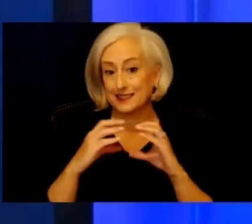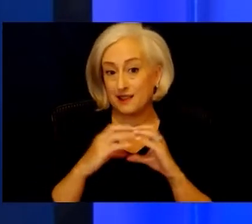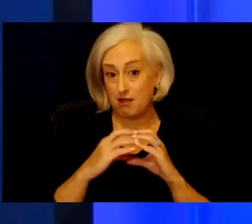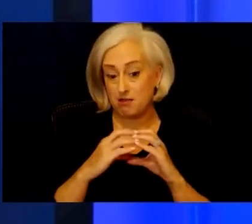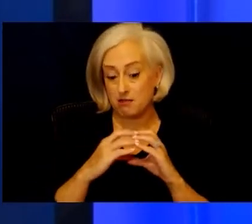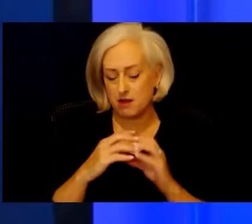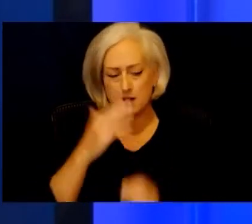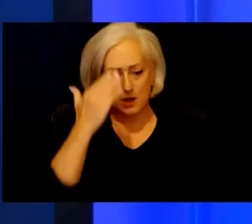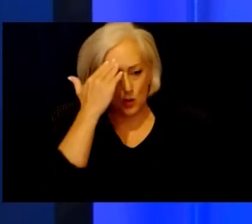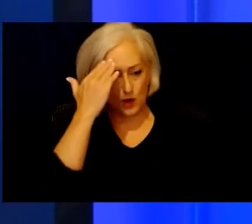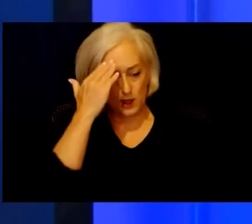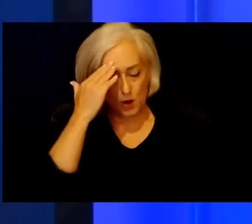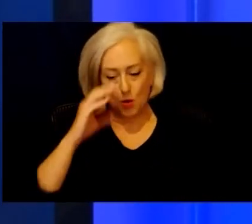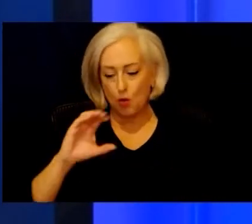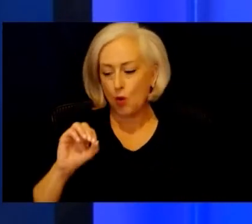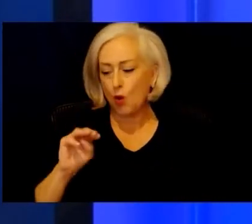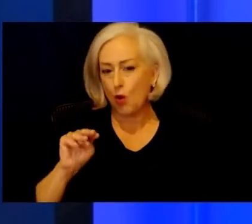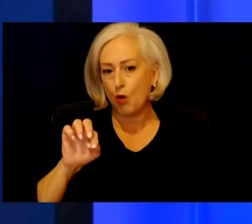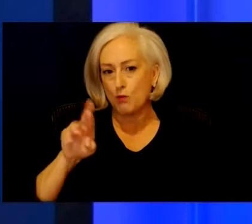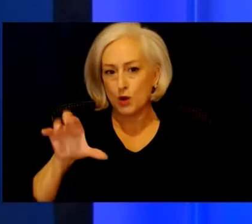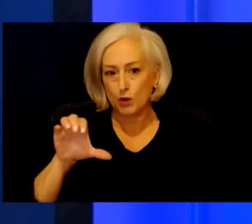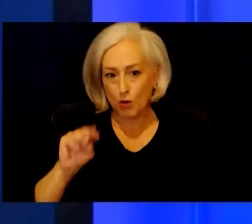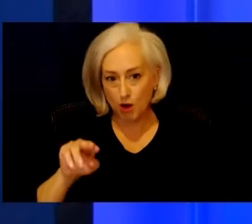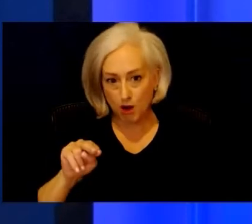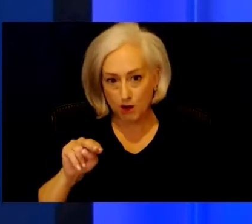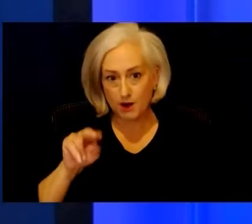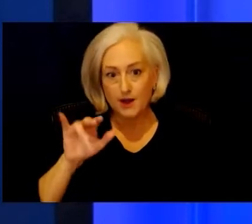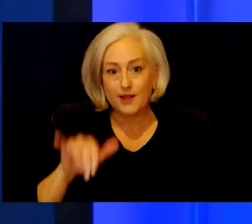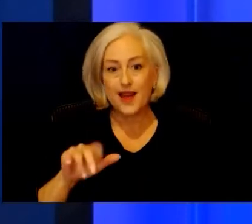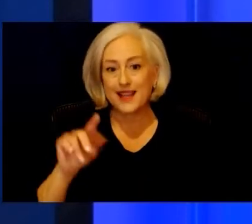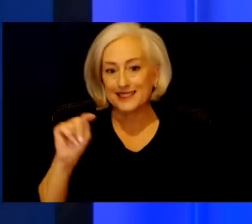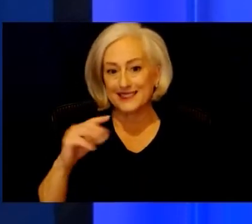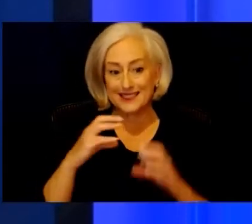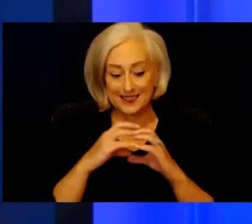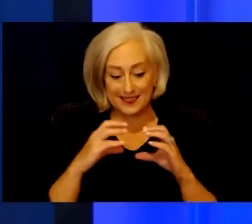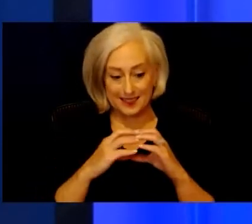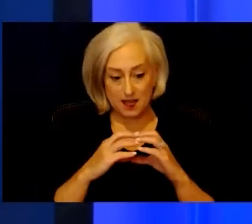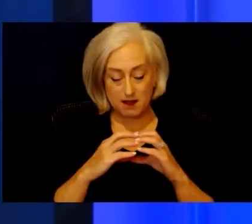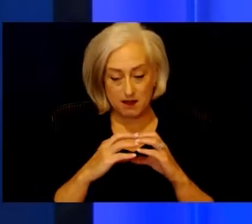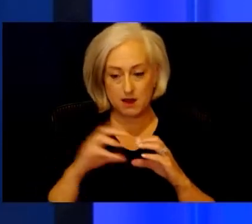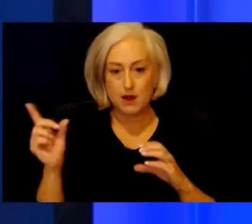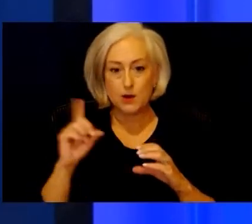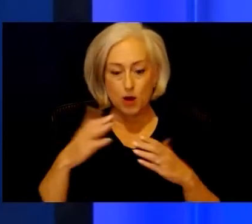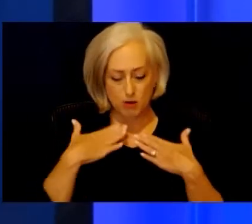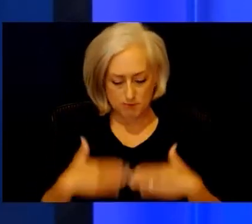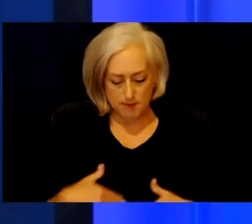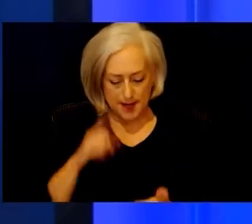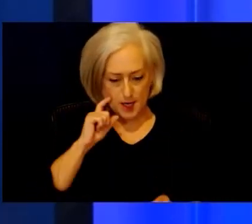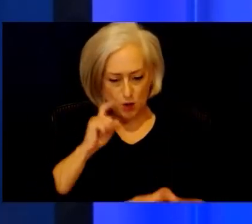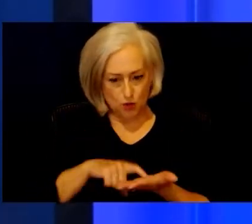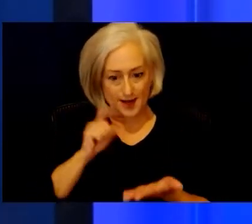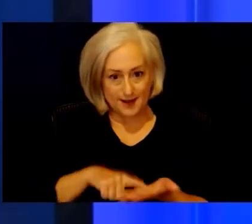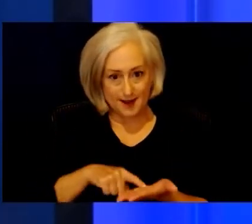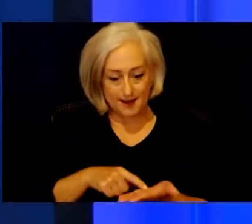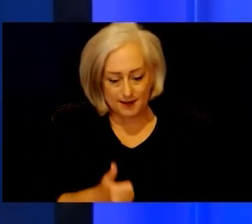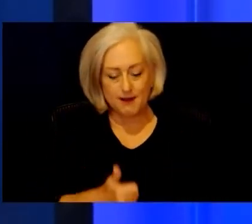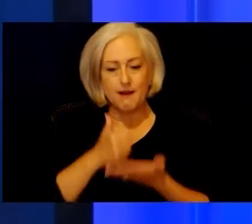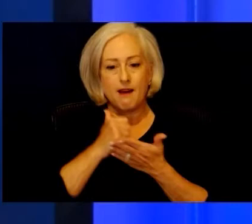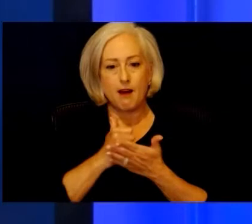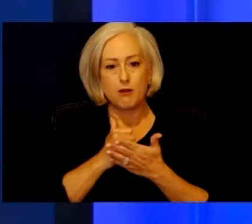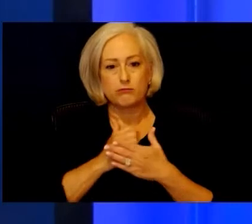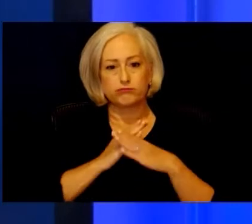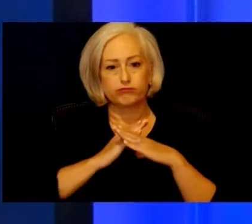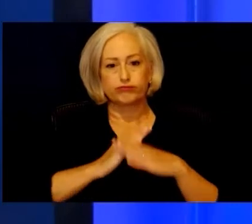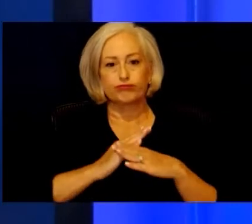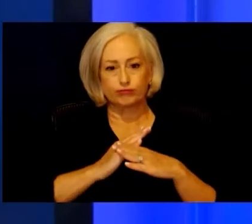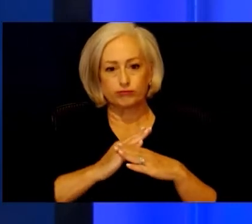T cell epitopes, or those regions that our T cells recognize really to provide protection against severe disease, really have not changed too